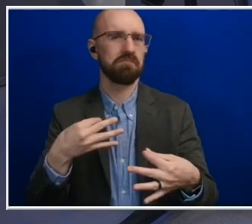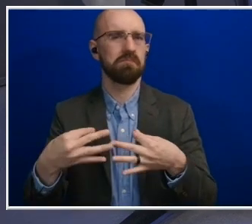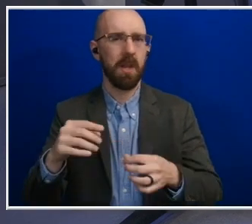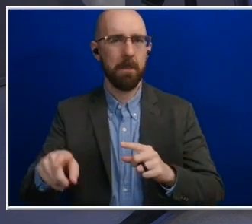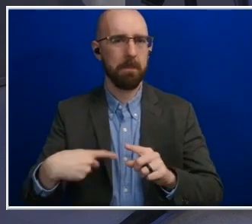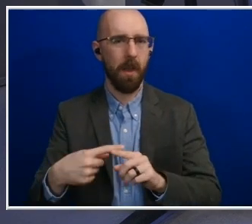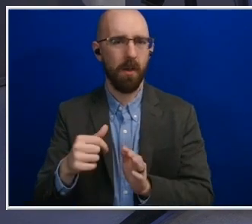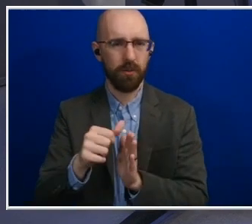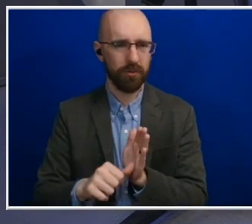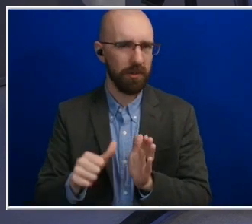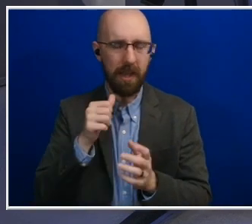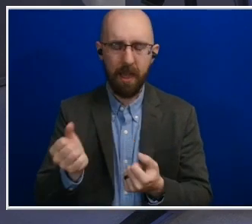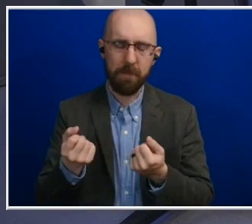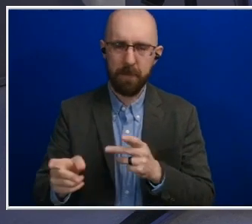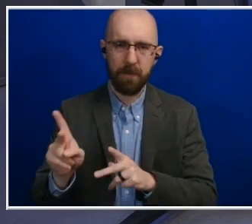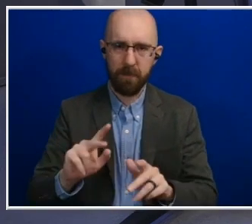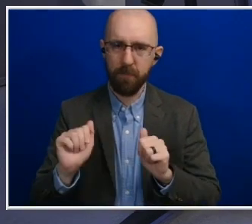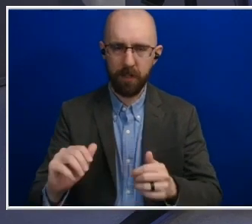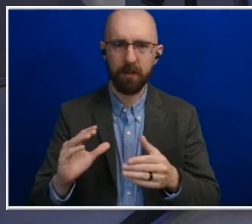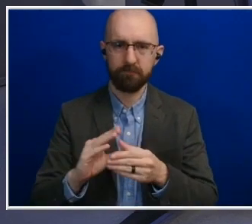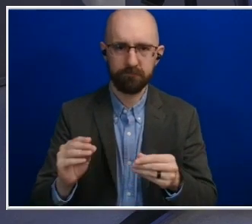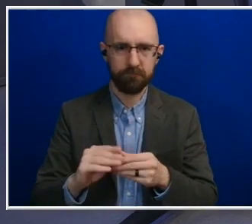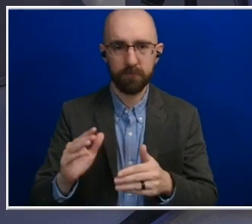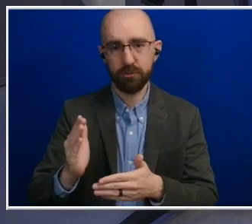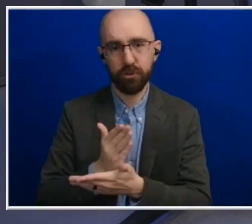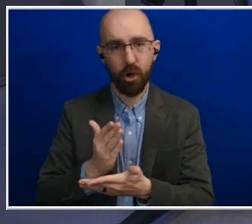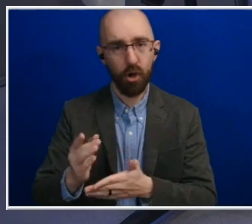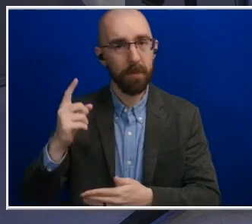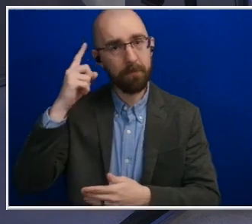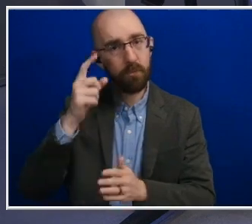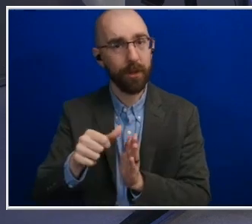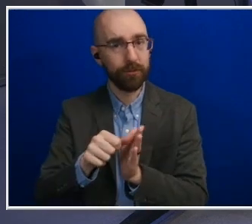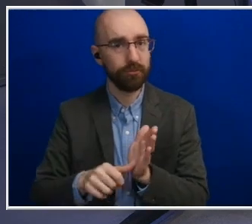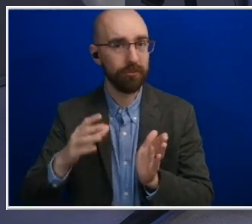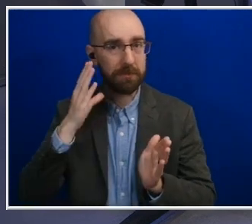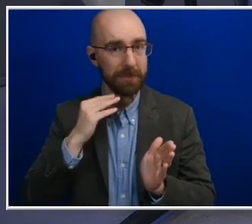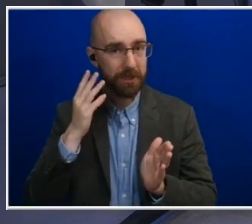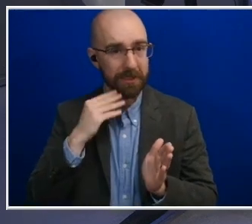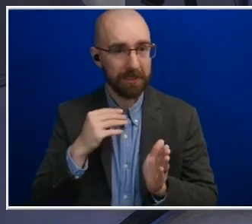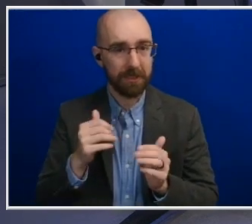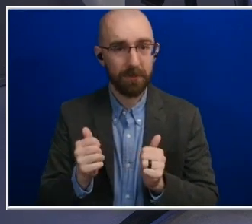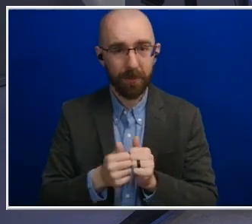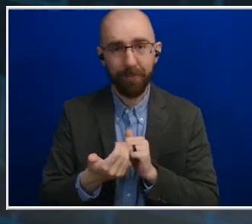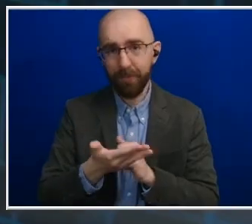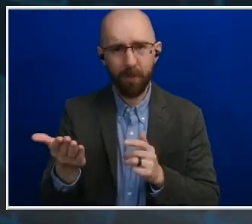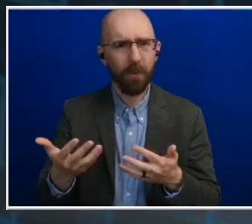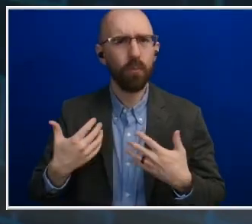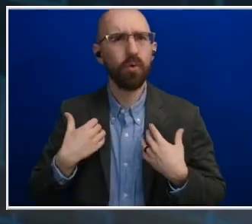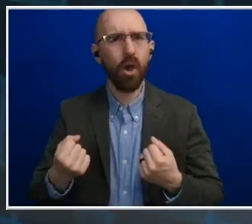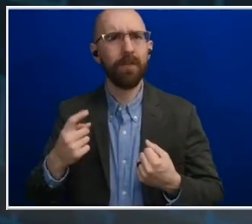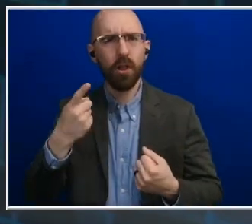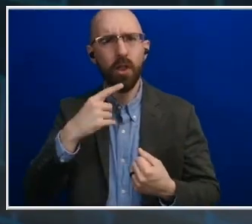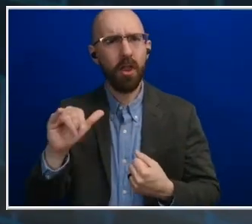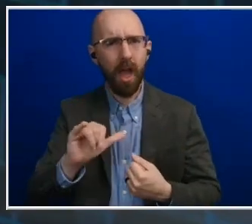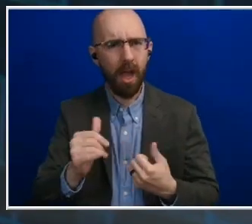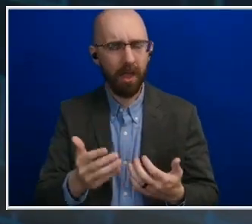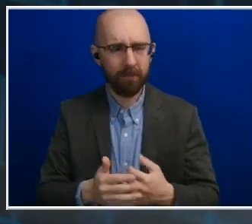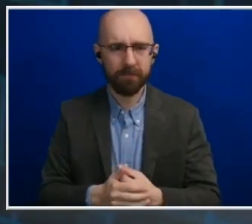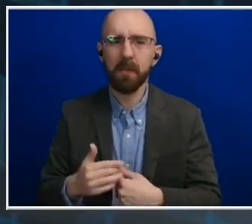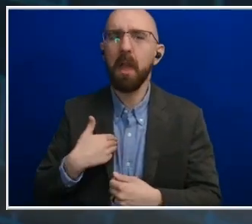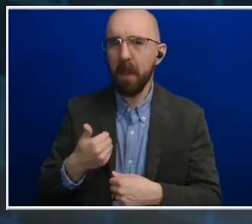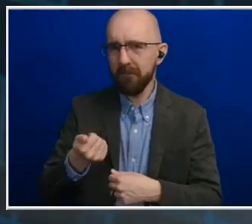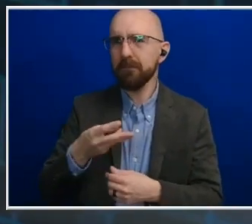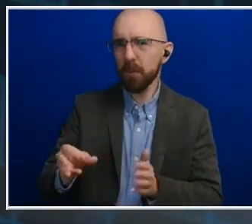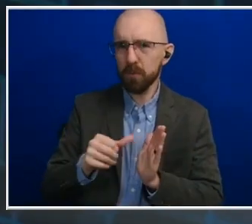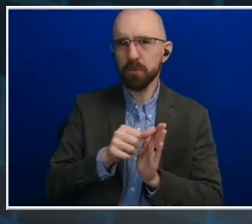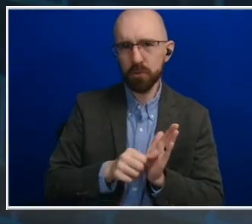can say and share their brain surgery experience with people. What was recovery like? Tell us. I've had a few surgeries over